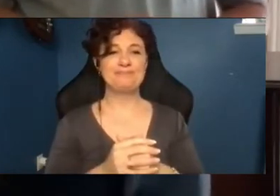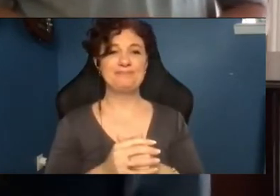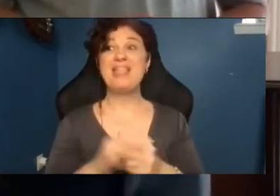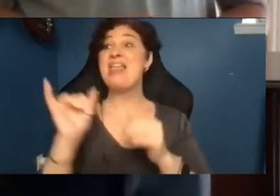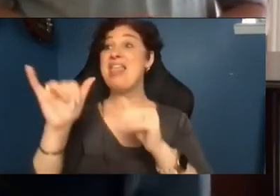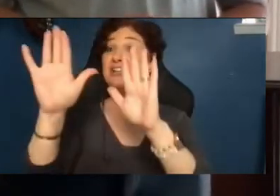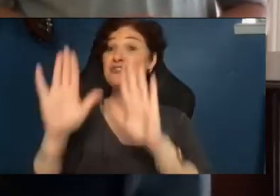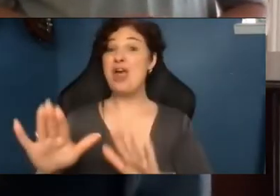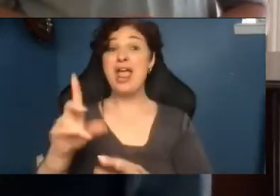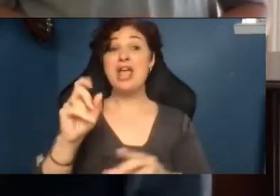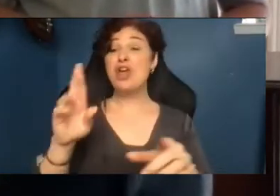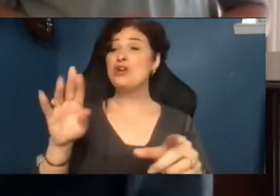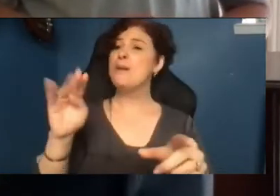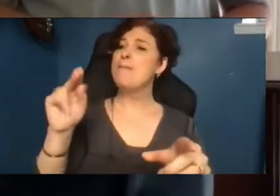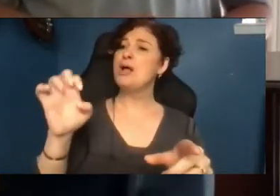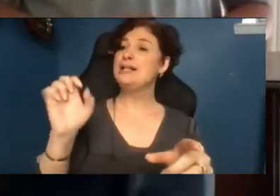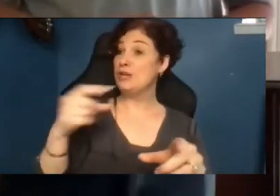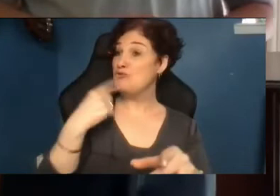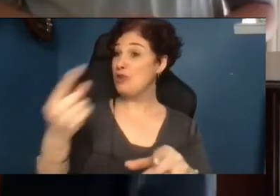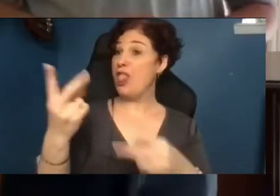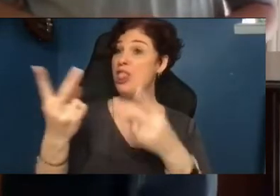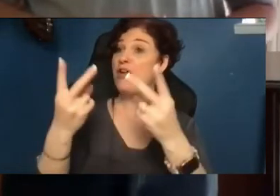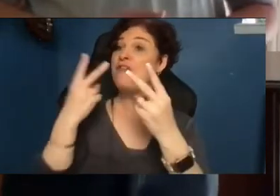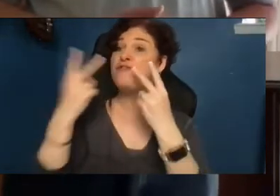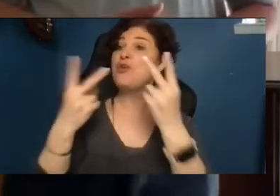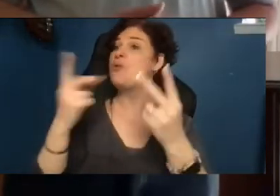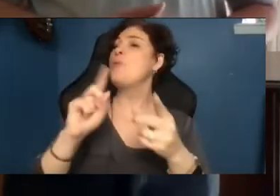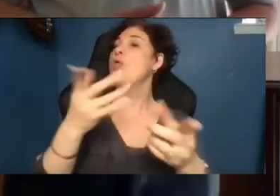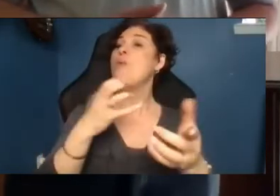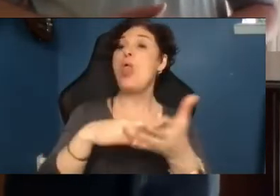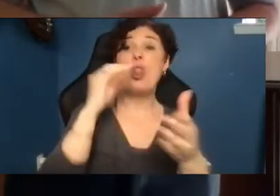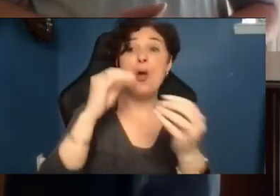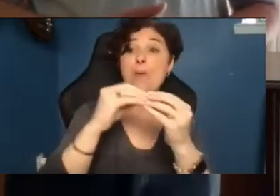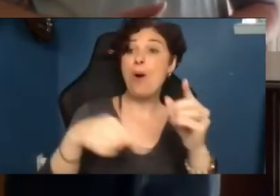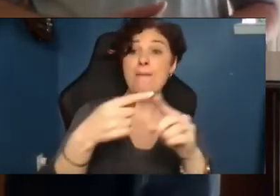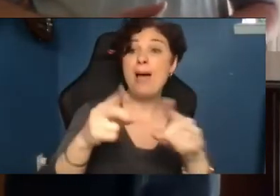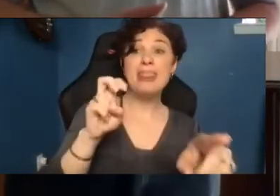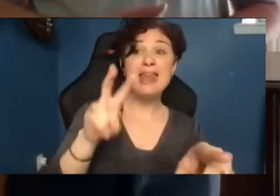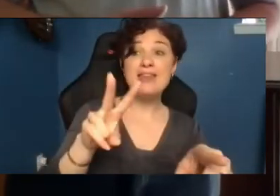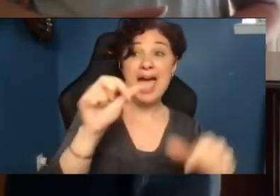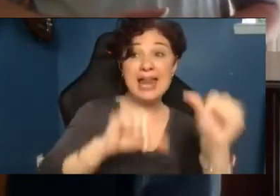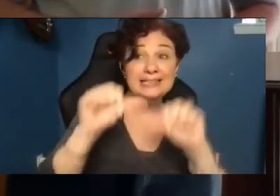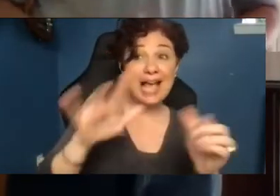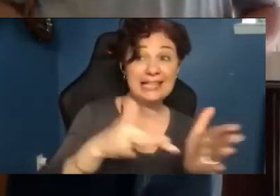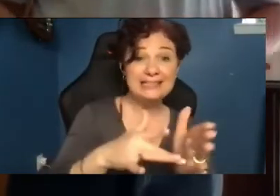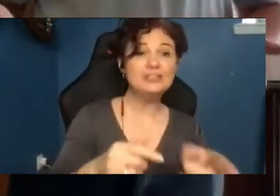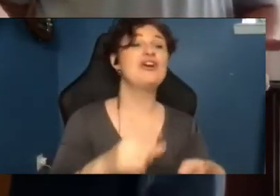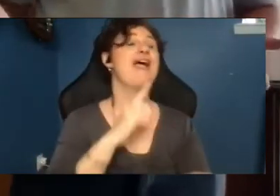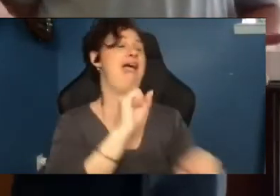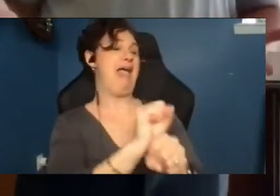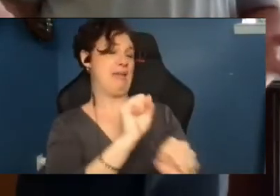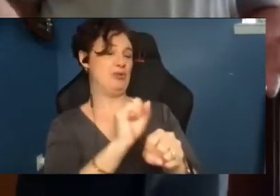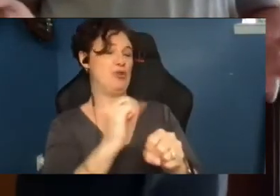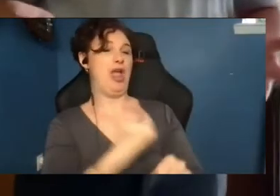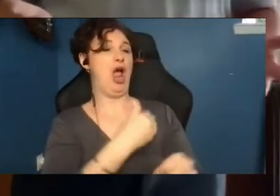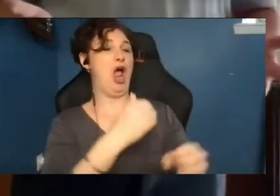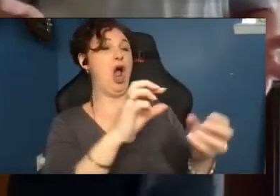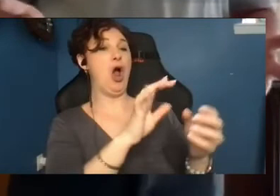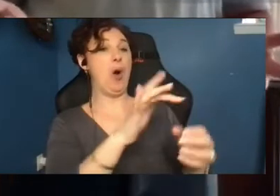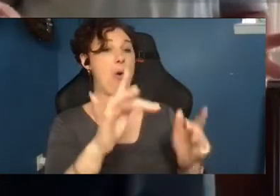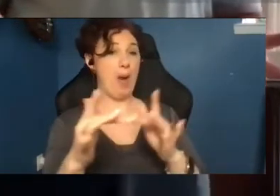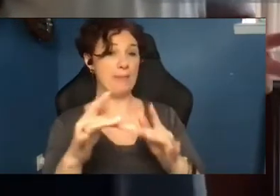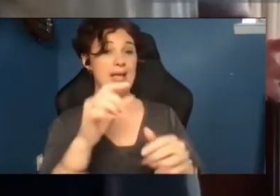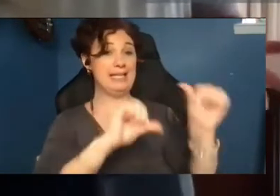That's great. And Dr. Bondi, can you tell the viewers where can they go if they want to learn more about the Nevada Science Center? Absolutely. So our website is